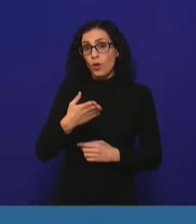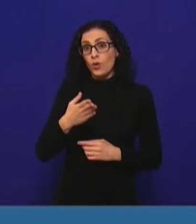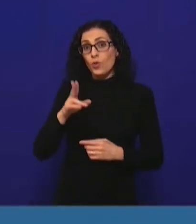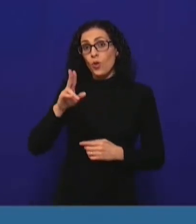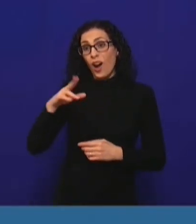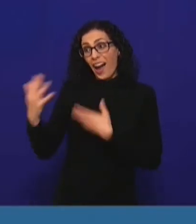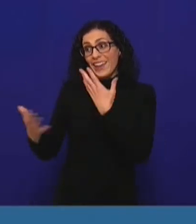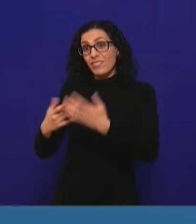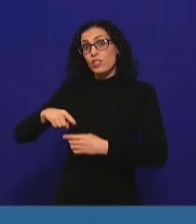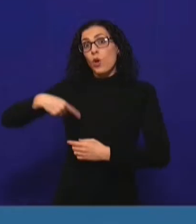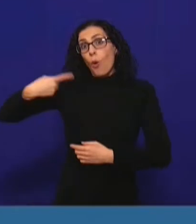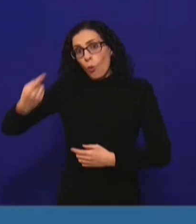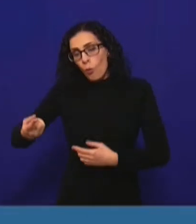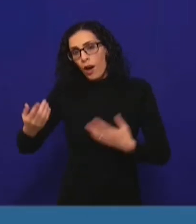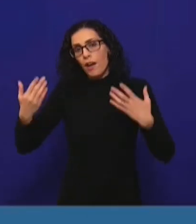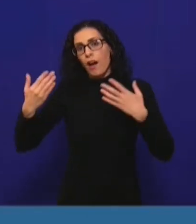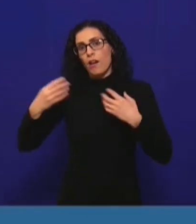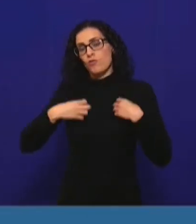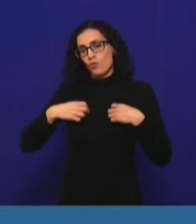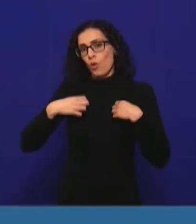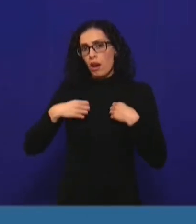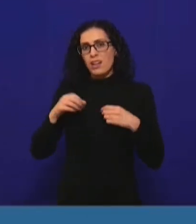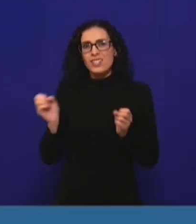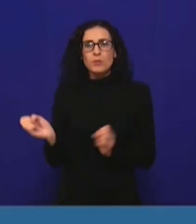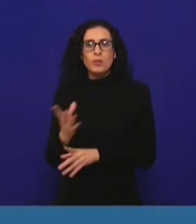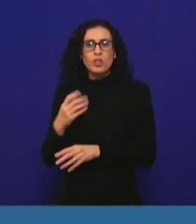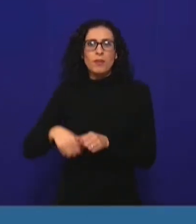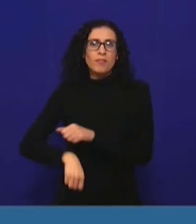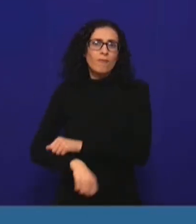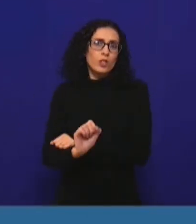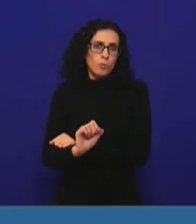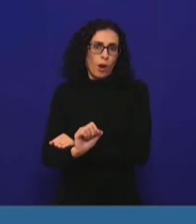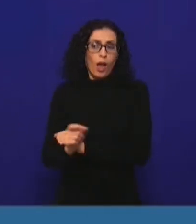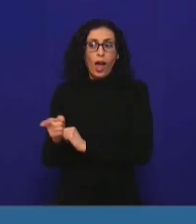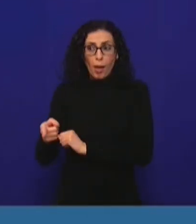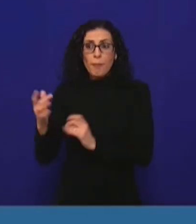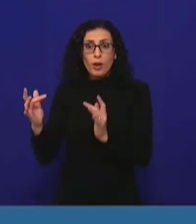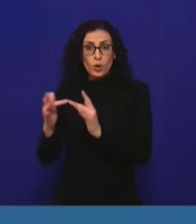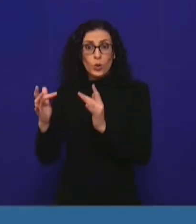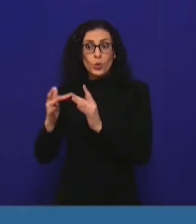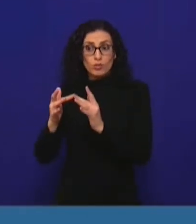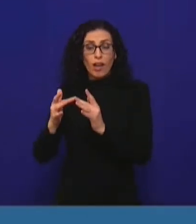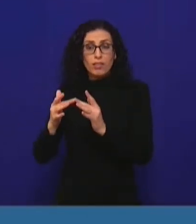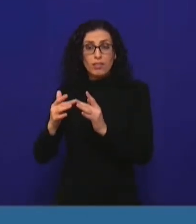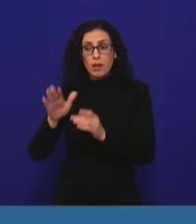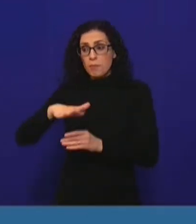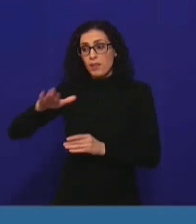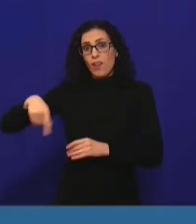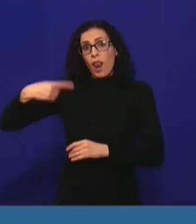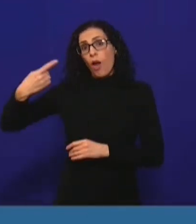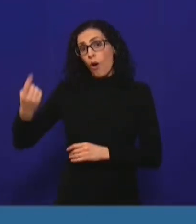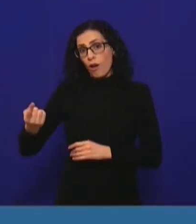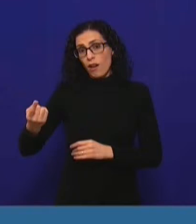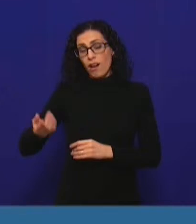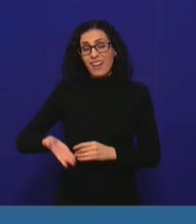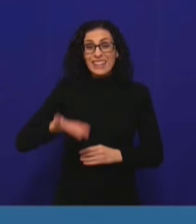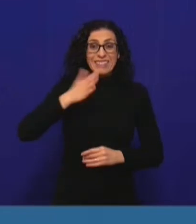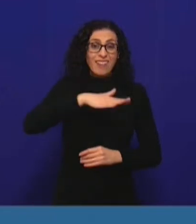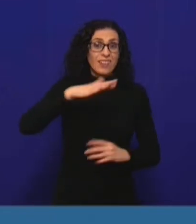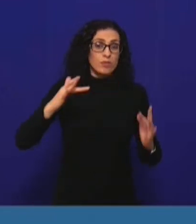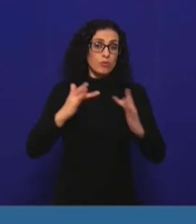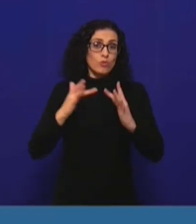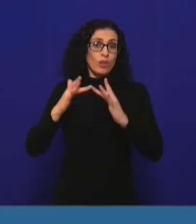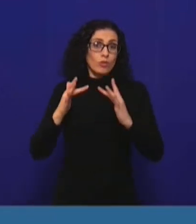extracurricular activities, speċjalment f'nurseries tal-futbol, u allura huma jkun hemm kuntatt ma' xulxin, ħajkun hemm iktar persuni li ħajkun